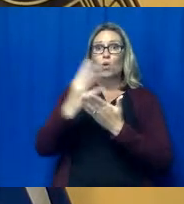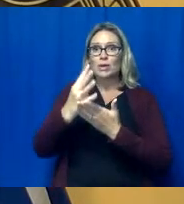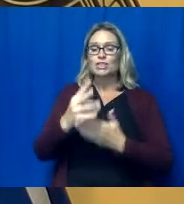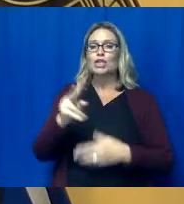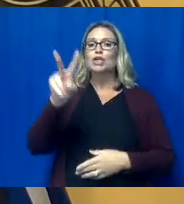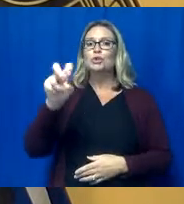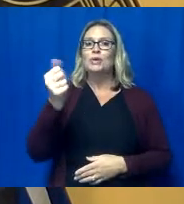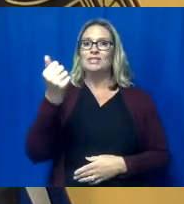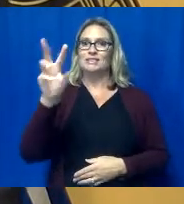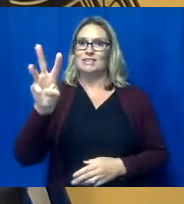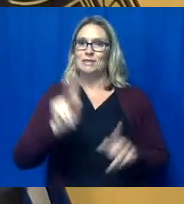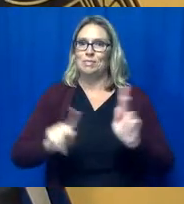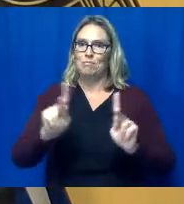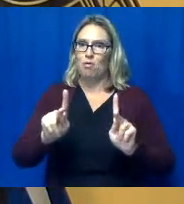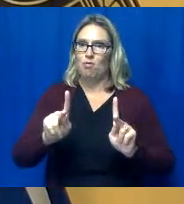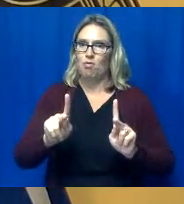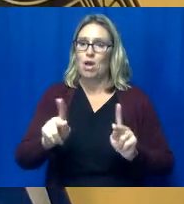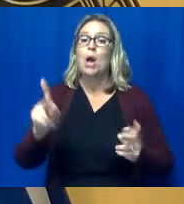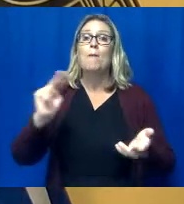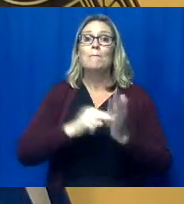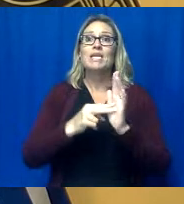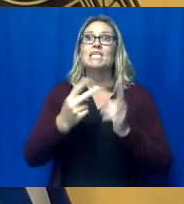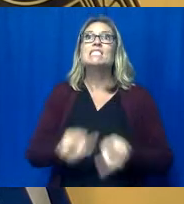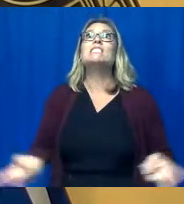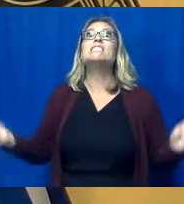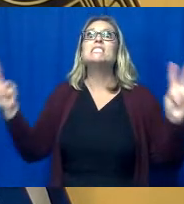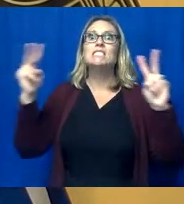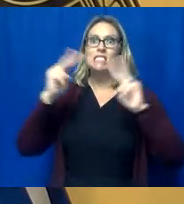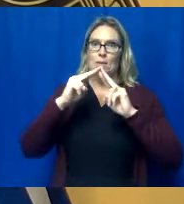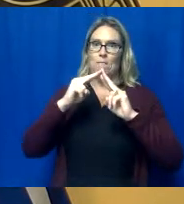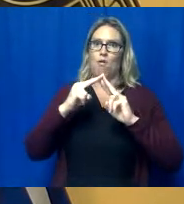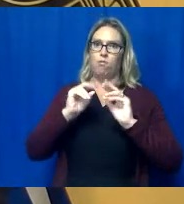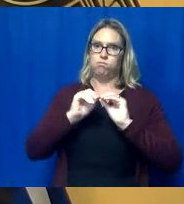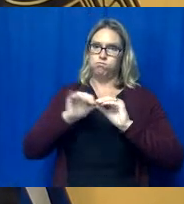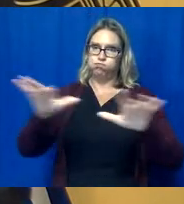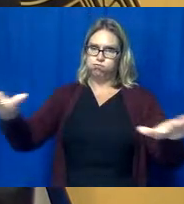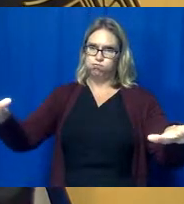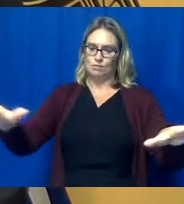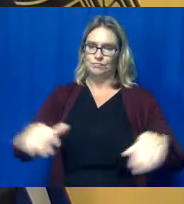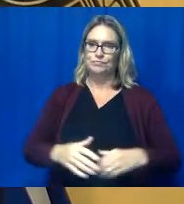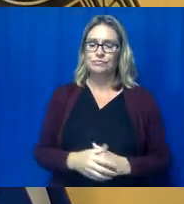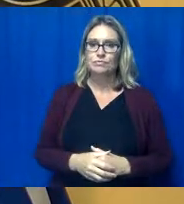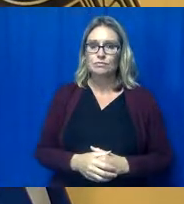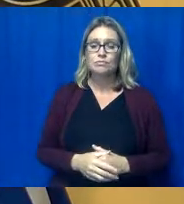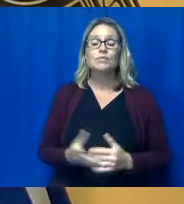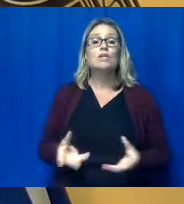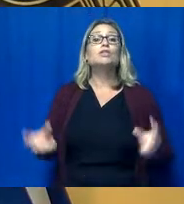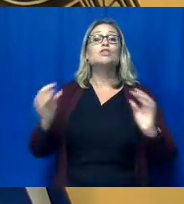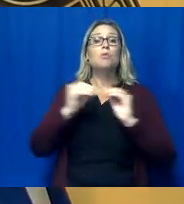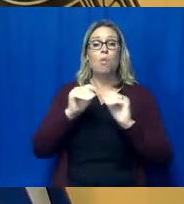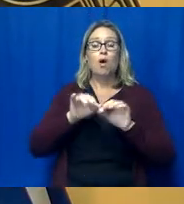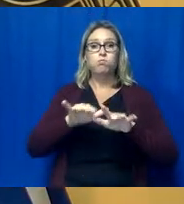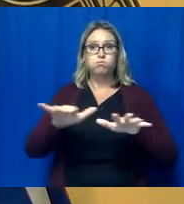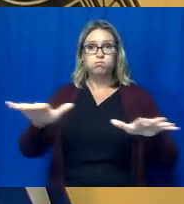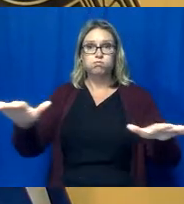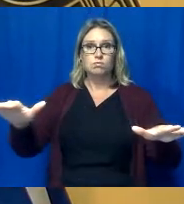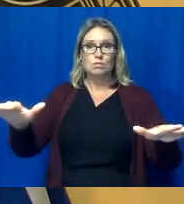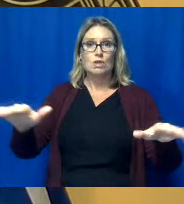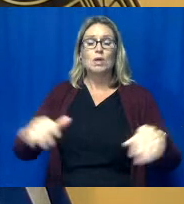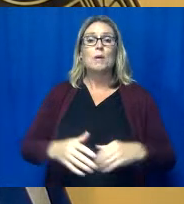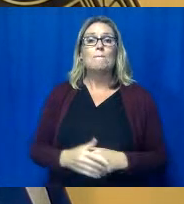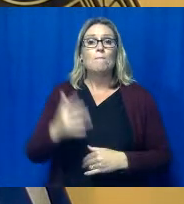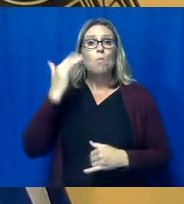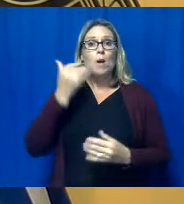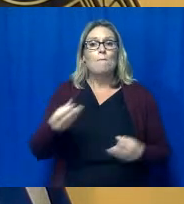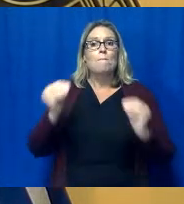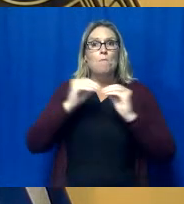So that's what twice as infectious means. This variant is more infectious because it's in much higher numbers